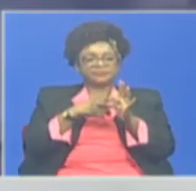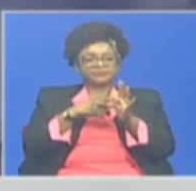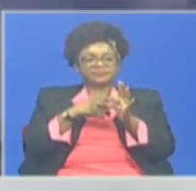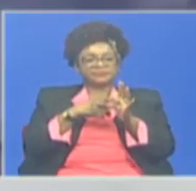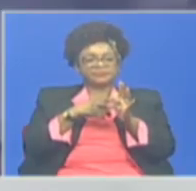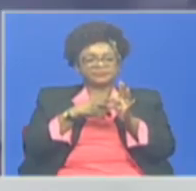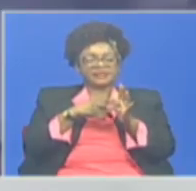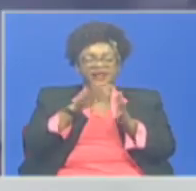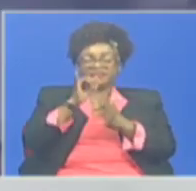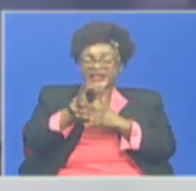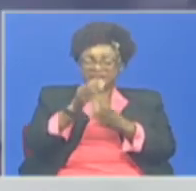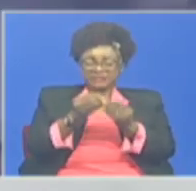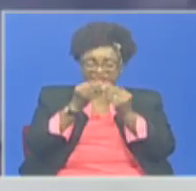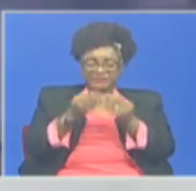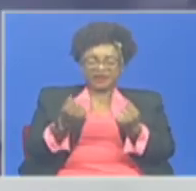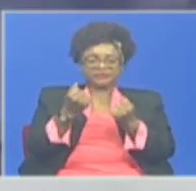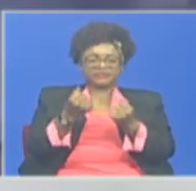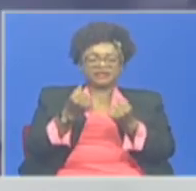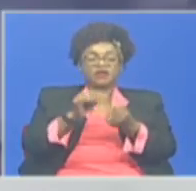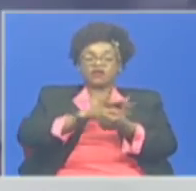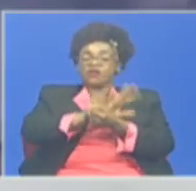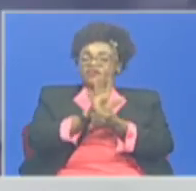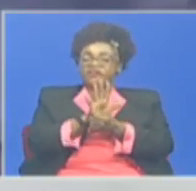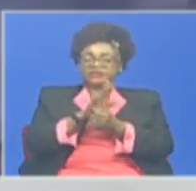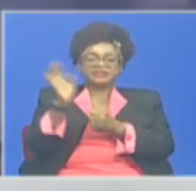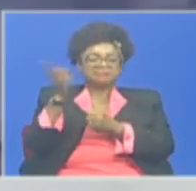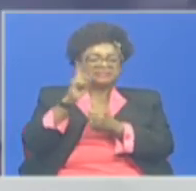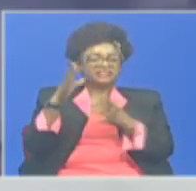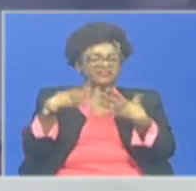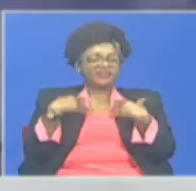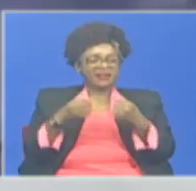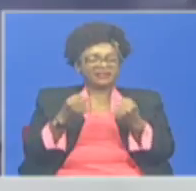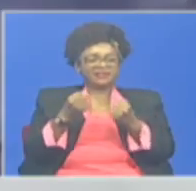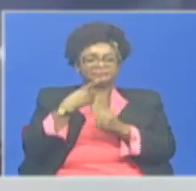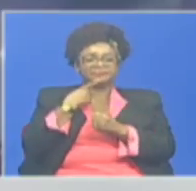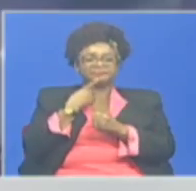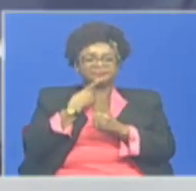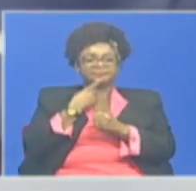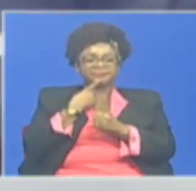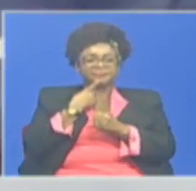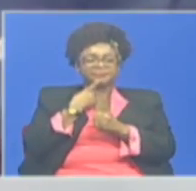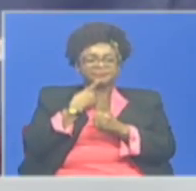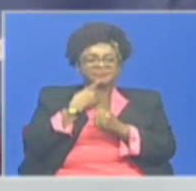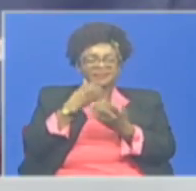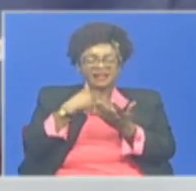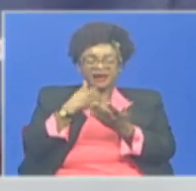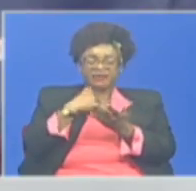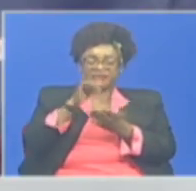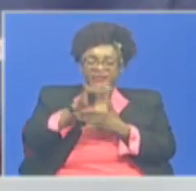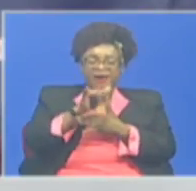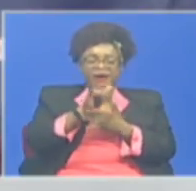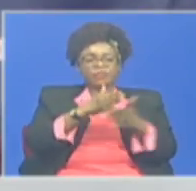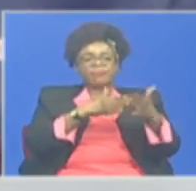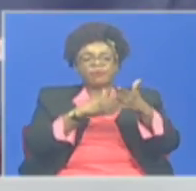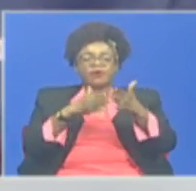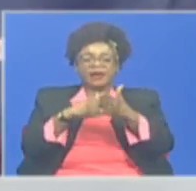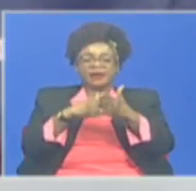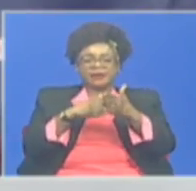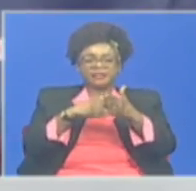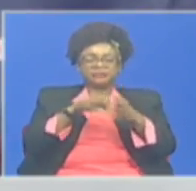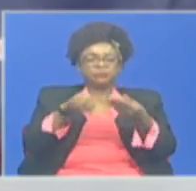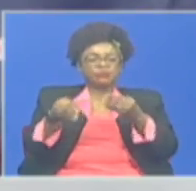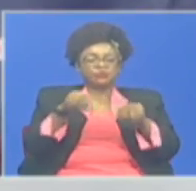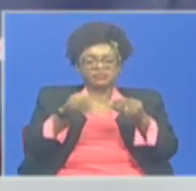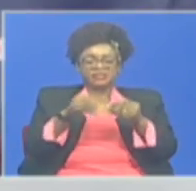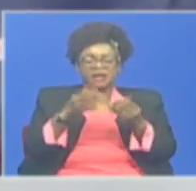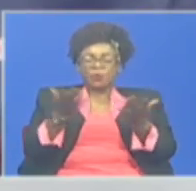against COVID-19. But the Minister of Health today tells us that they're moving the fight to the place at the border and Busia in Malaba, where many